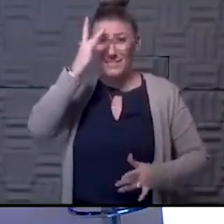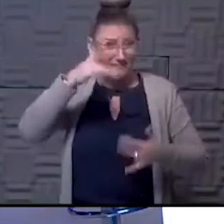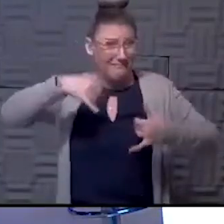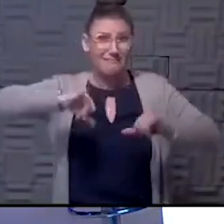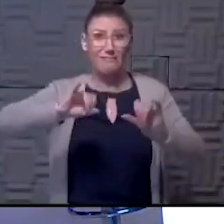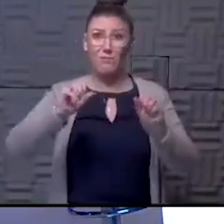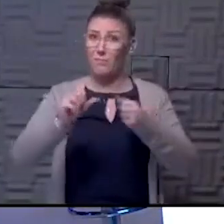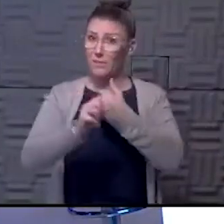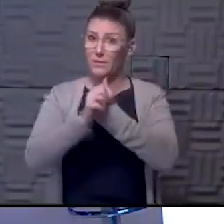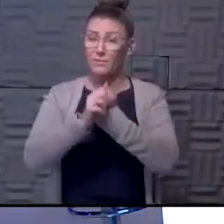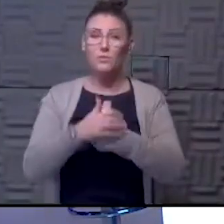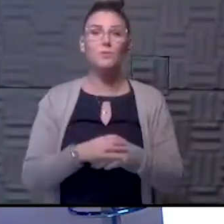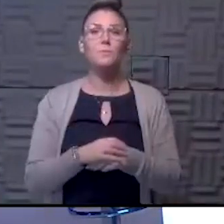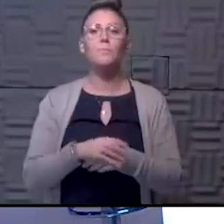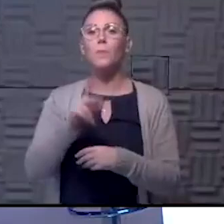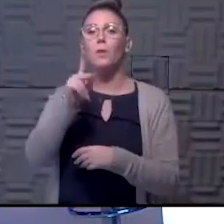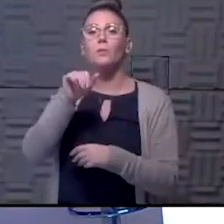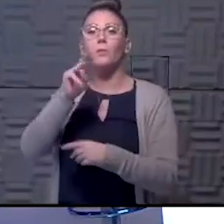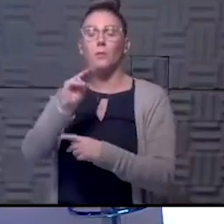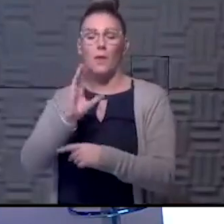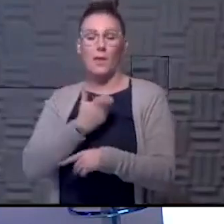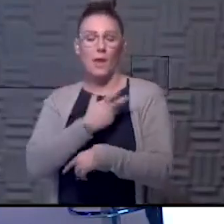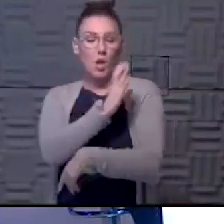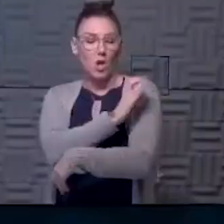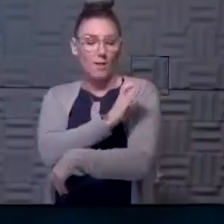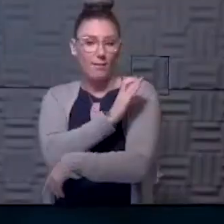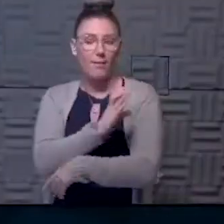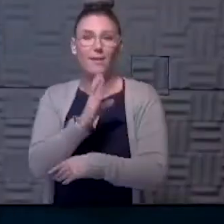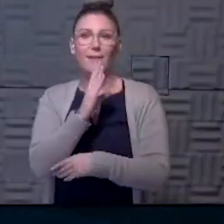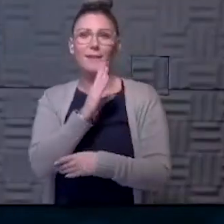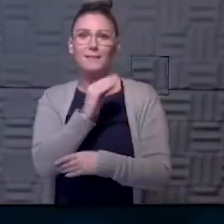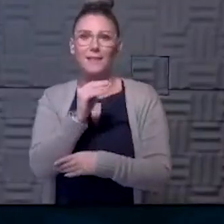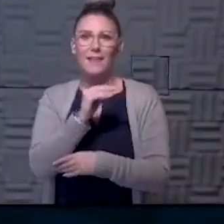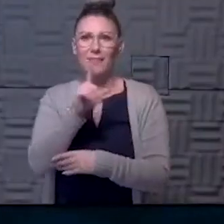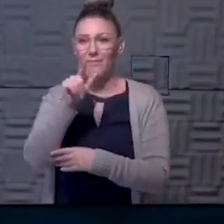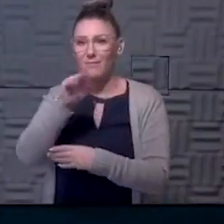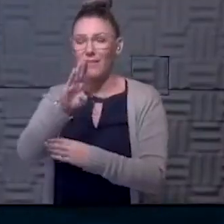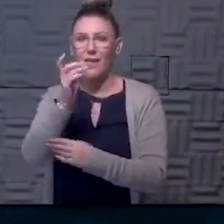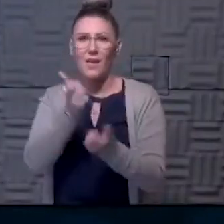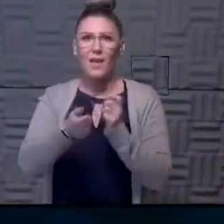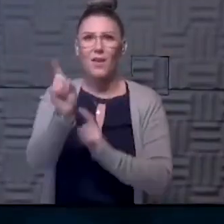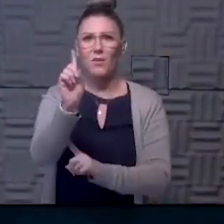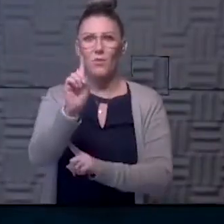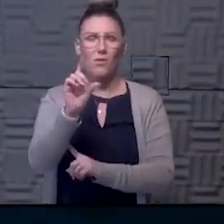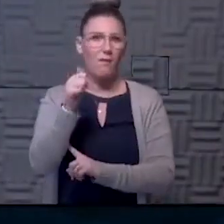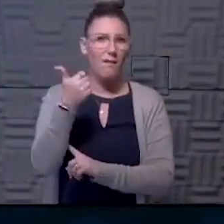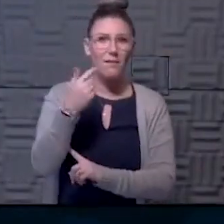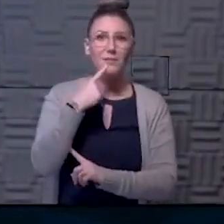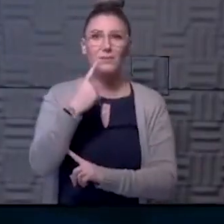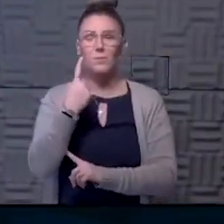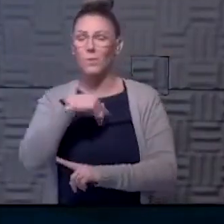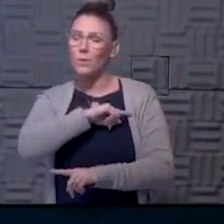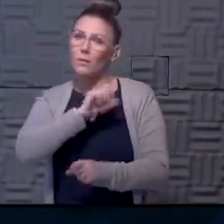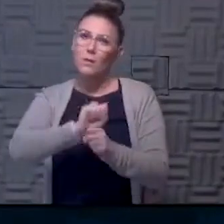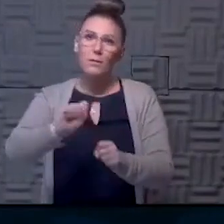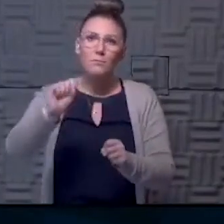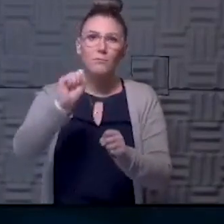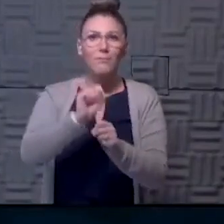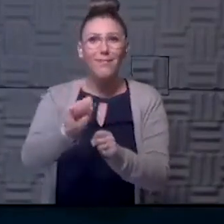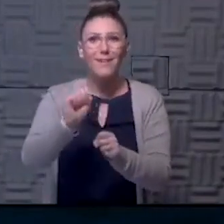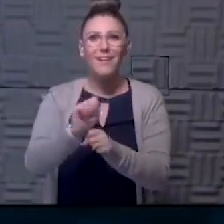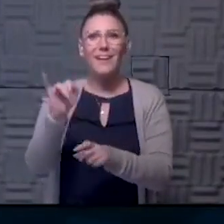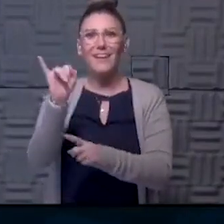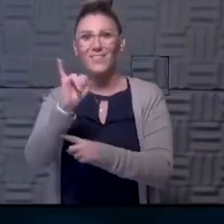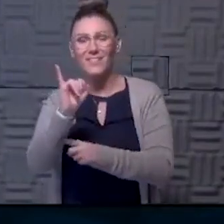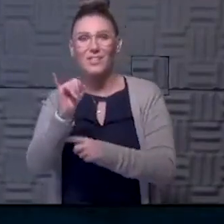And so, Kim, in our clinics and even in the infusion lab and everywhere else, we really work hard in infection control, even in the vaccine